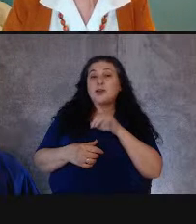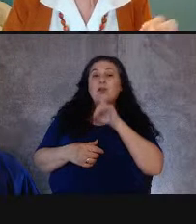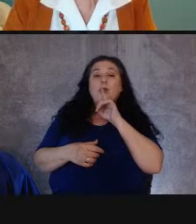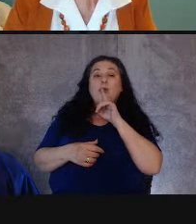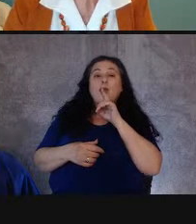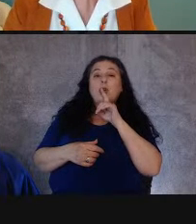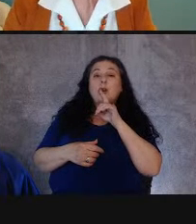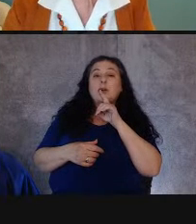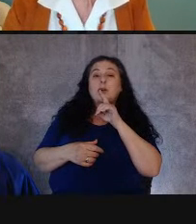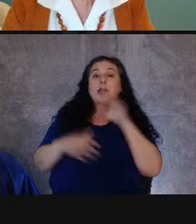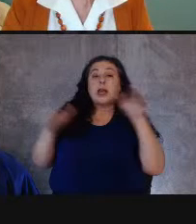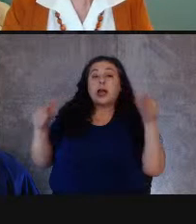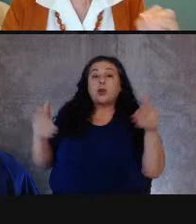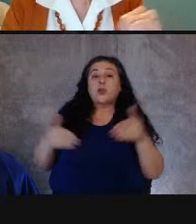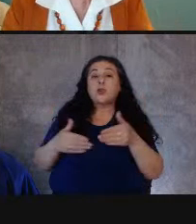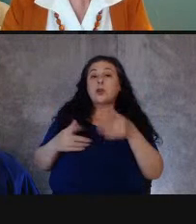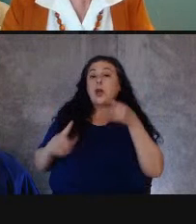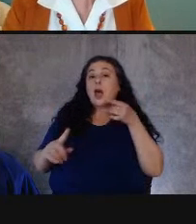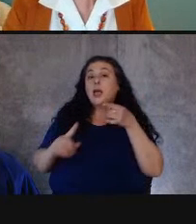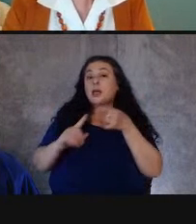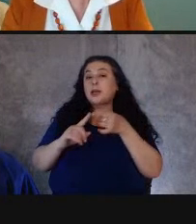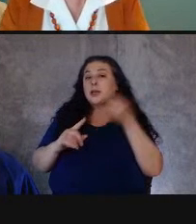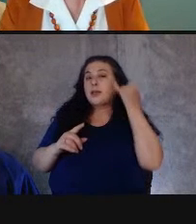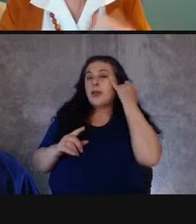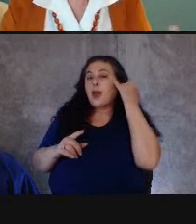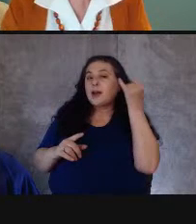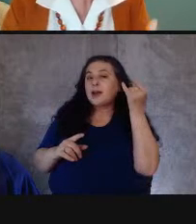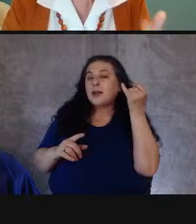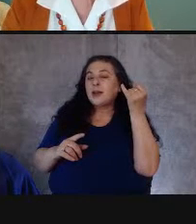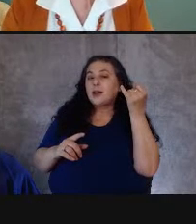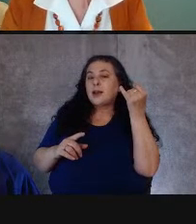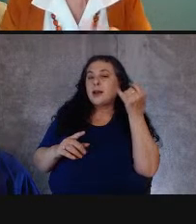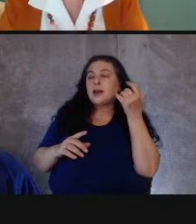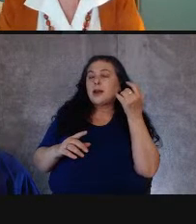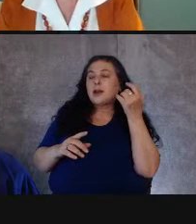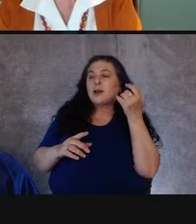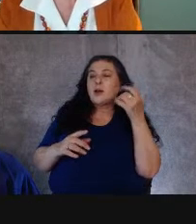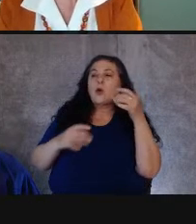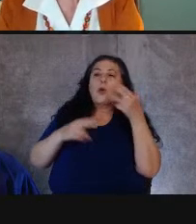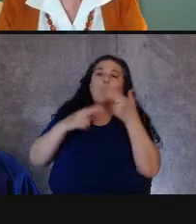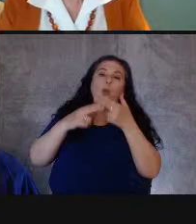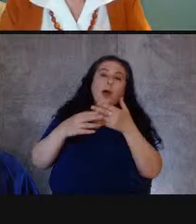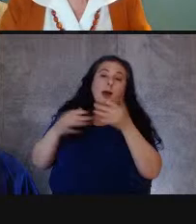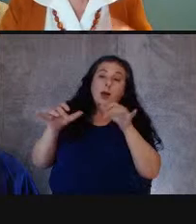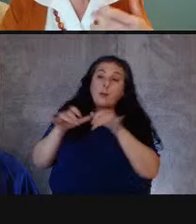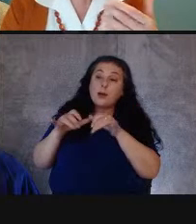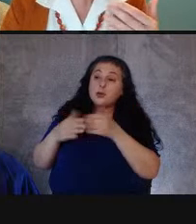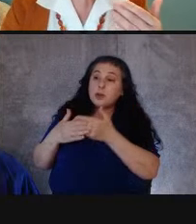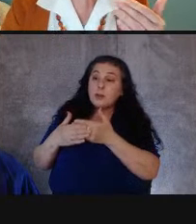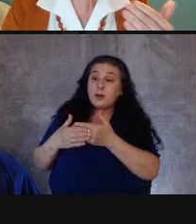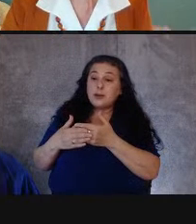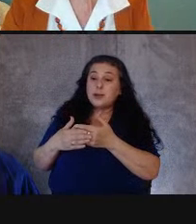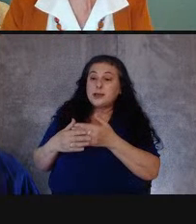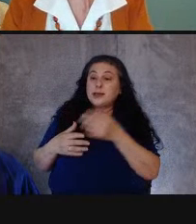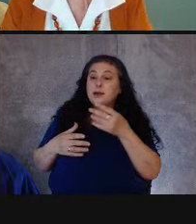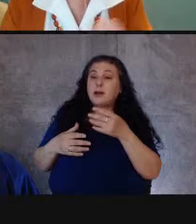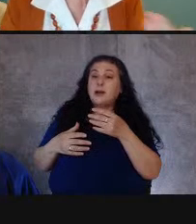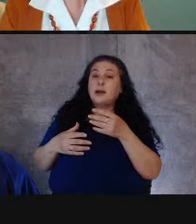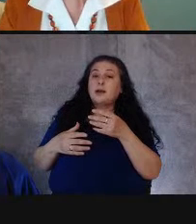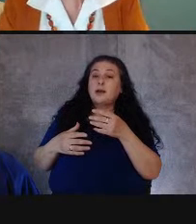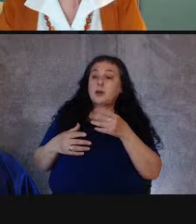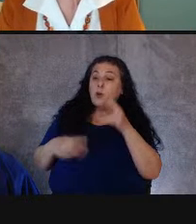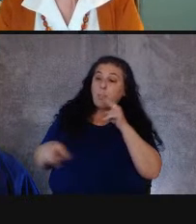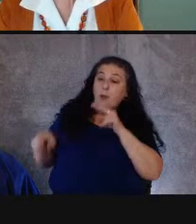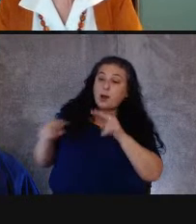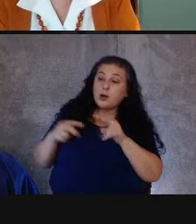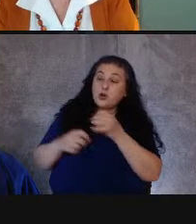kind of introducing the idea of periodically weighing and measuring a baby to monitor to